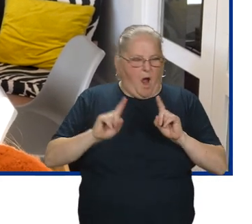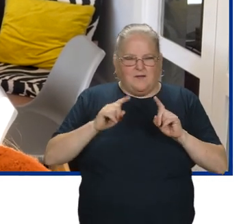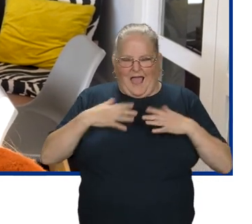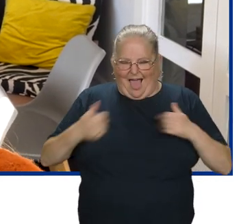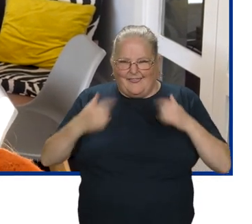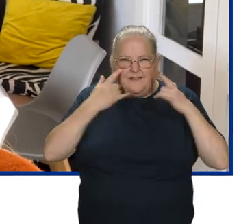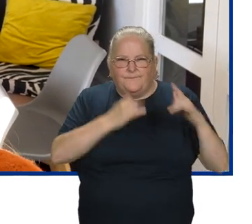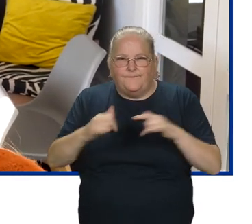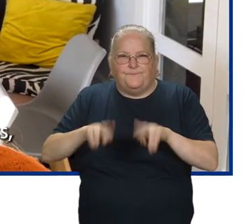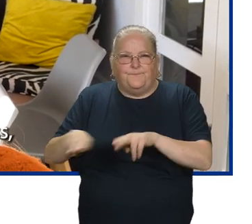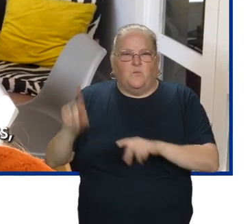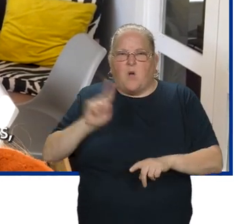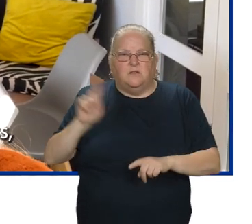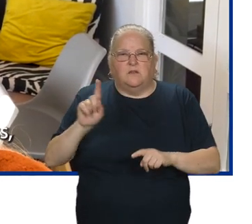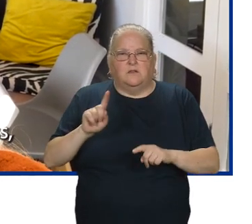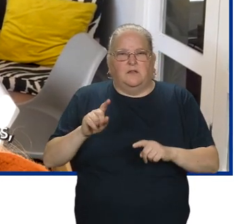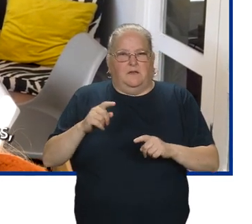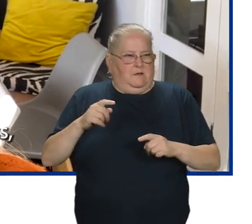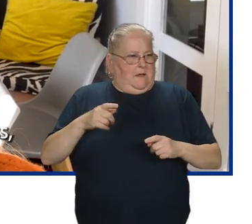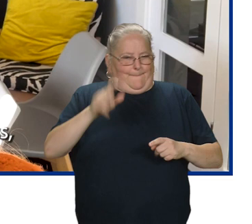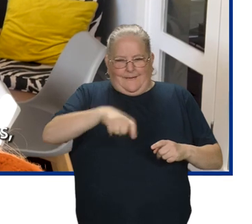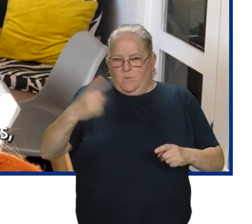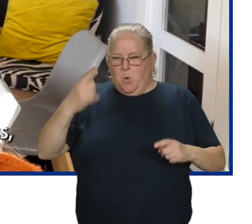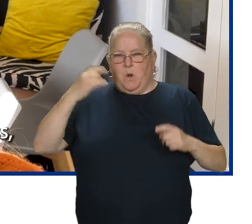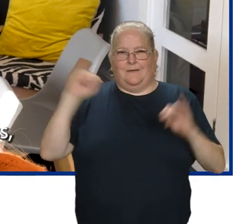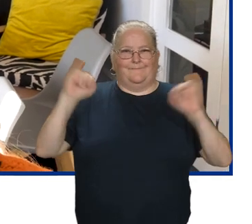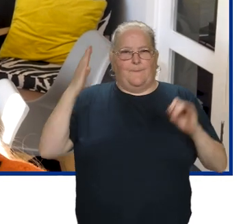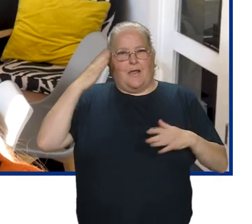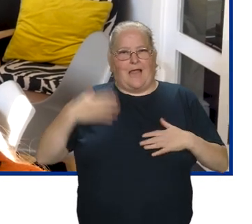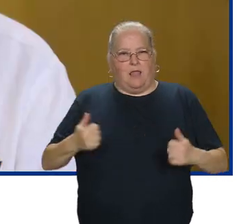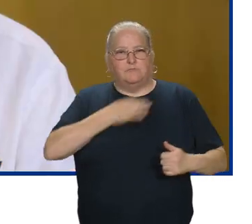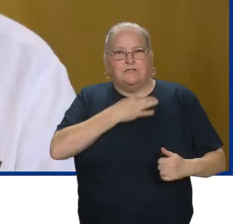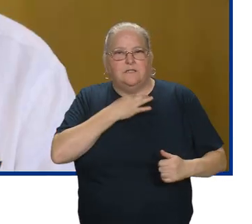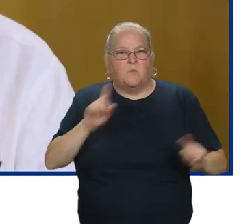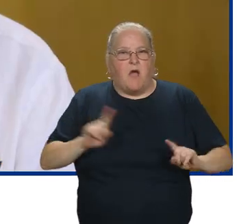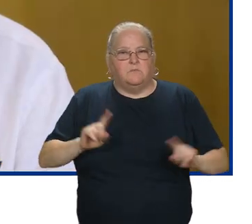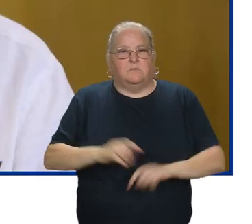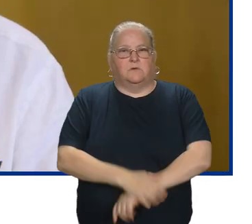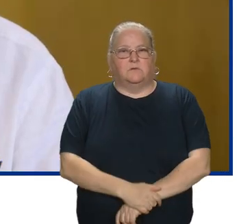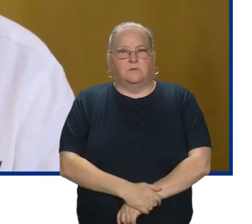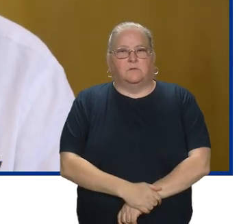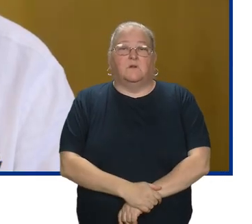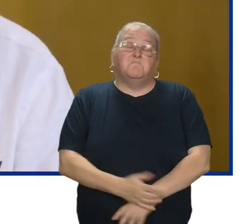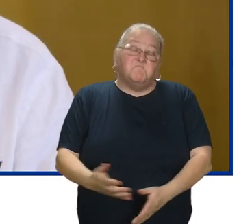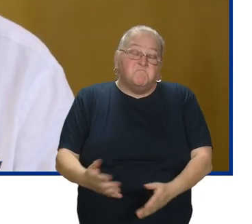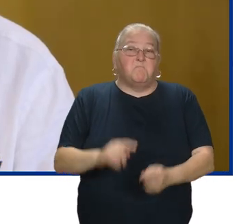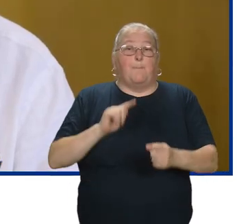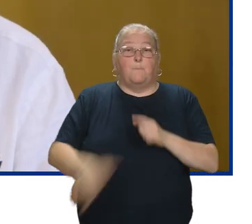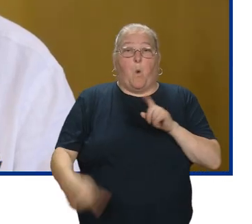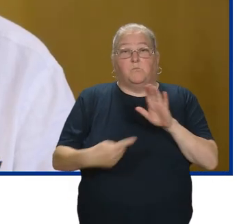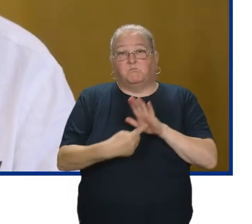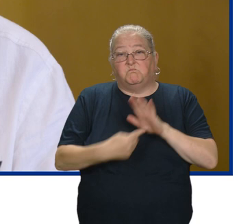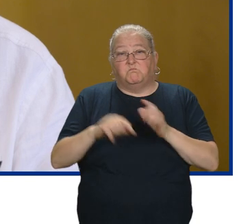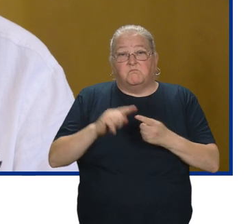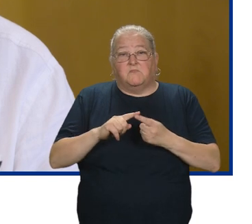are the medical health issues that people with severe mental illness are prone to? The main avoidable conditions